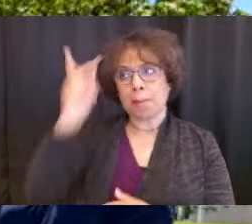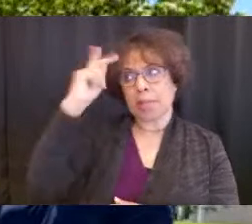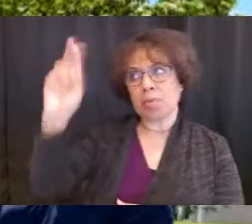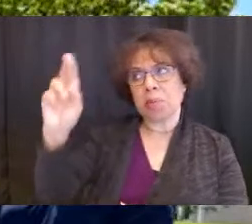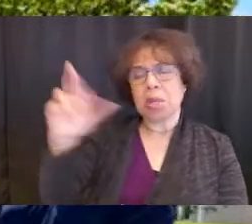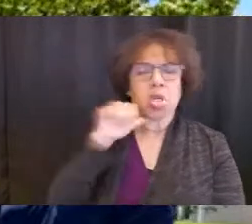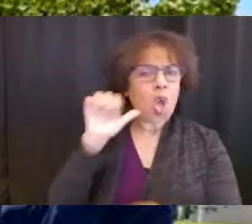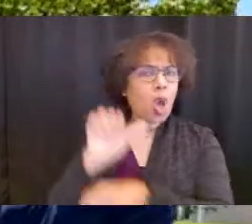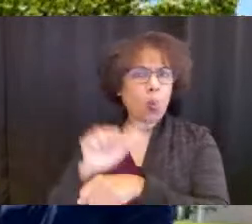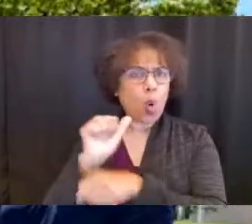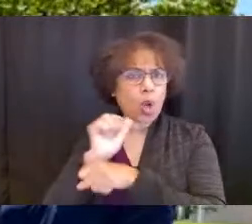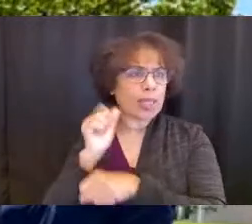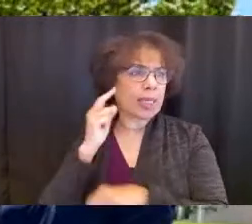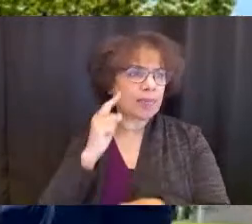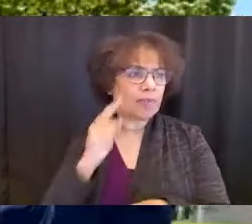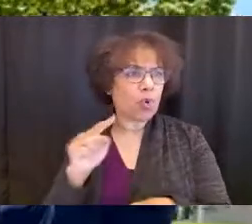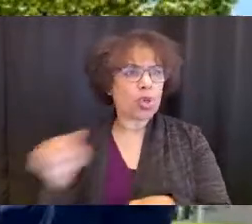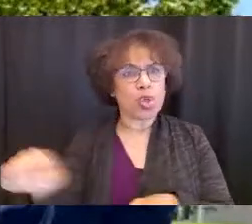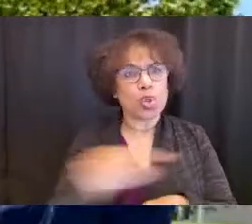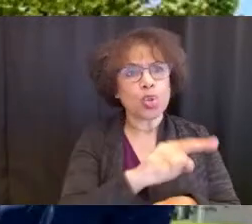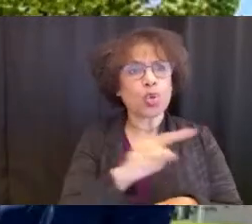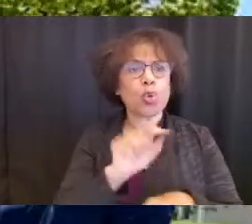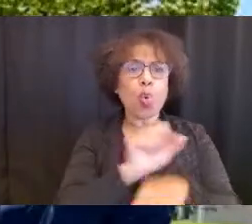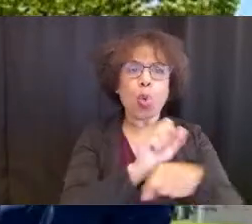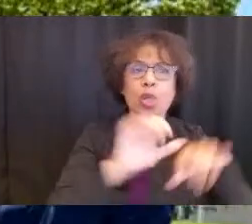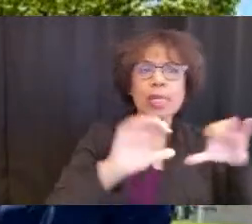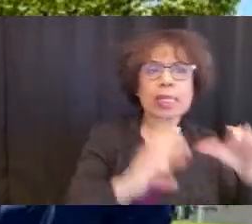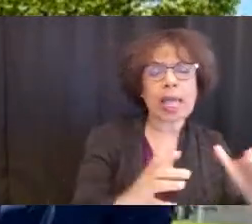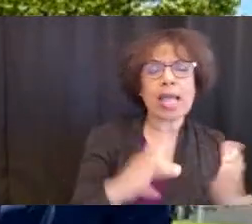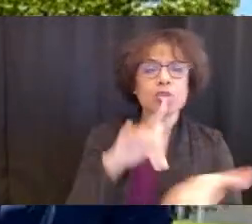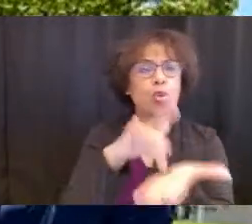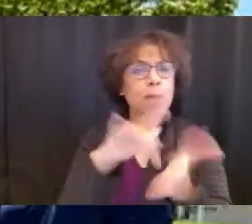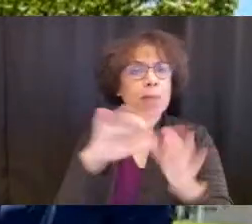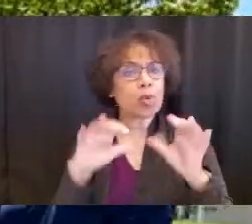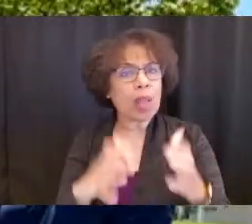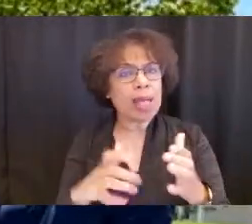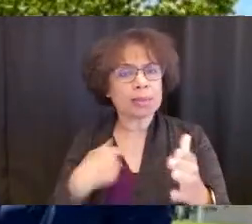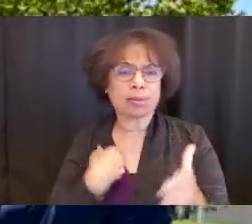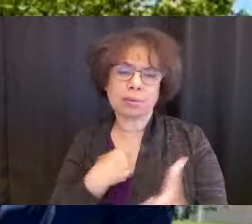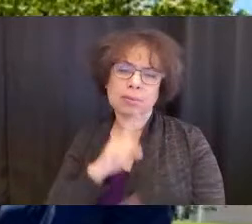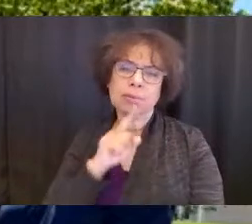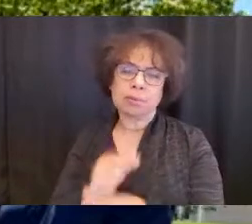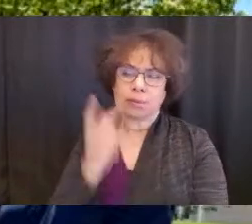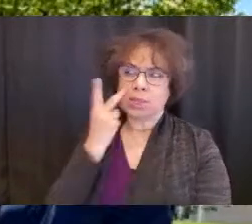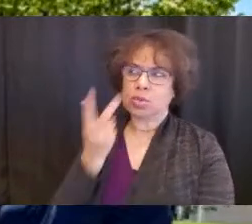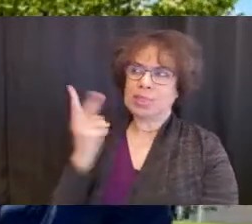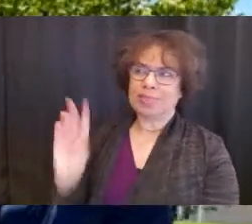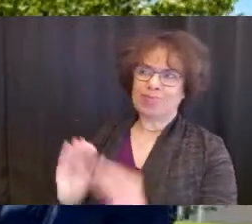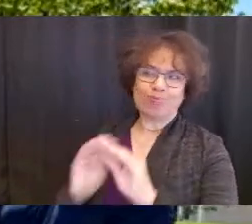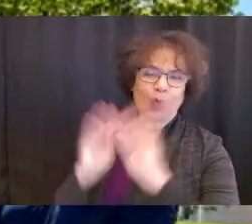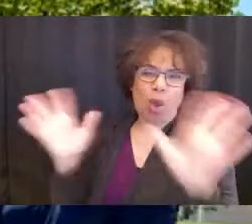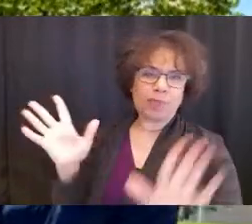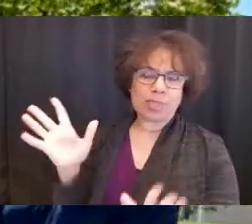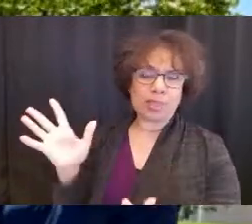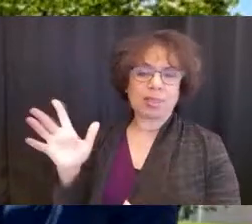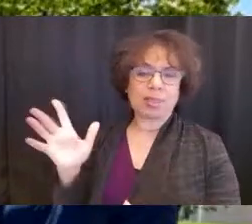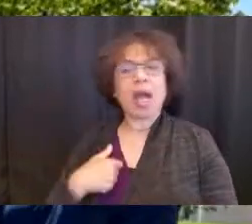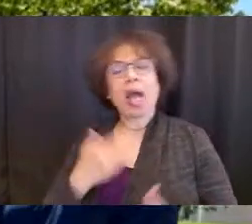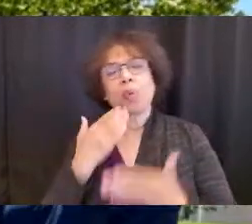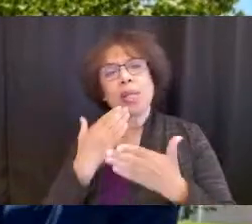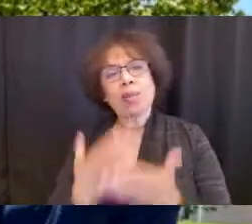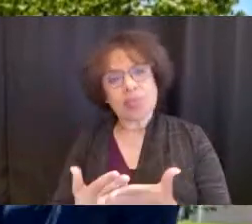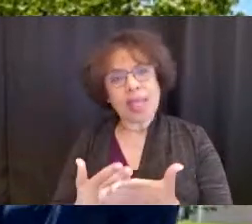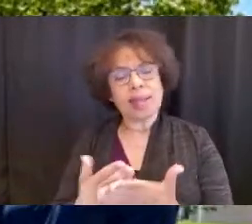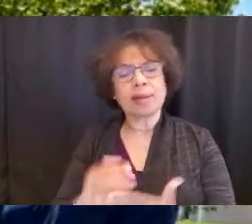working class or the middle class, and they're showing their true colors with these negotiations. Again, I want to thank Minority Whip Clark and the